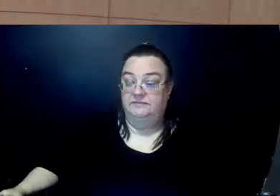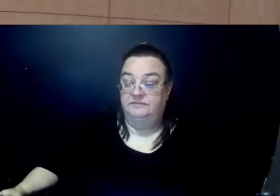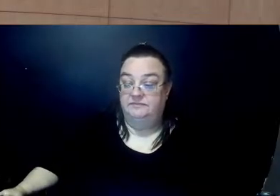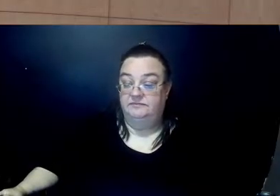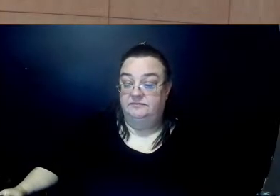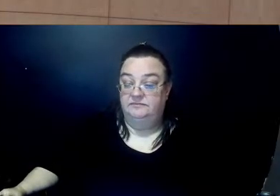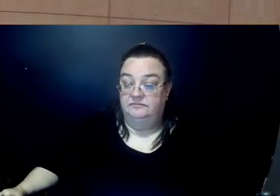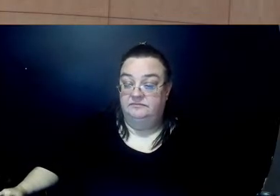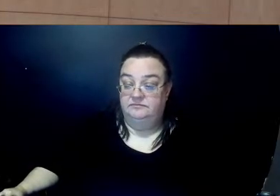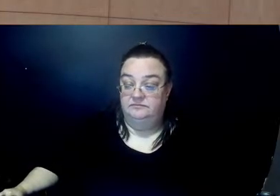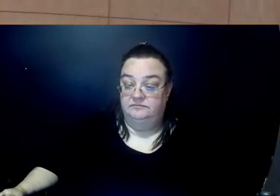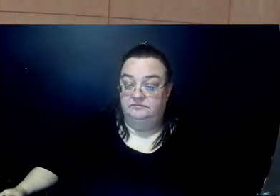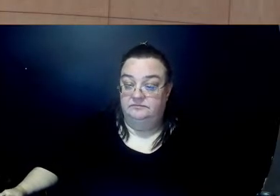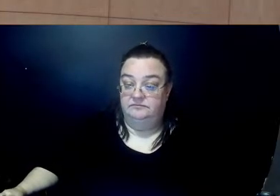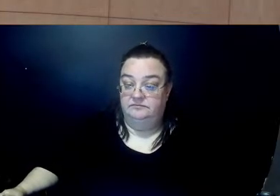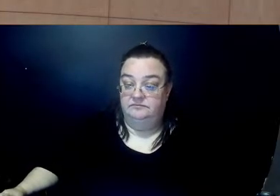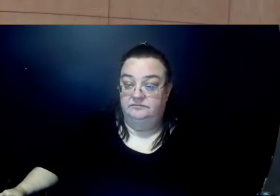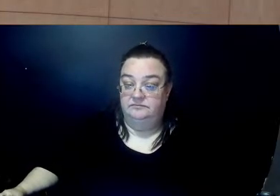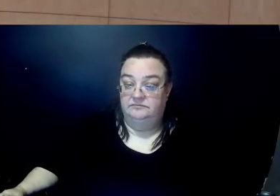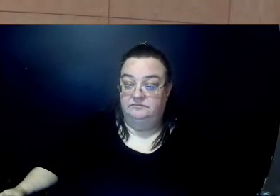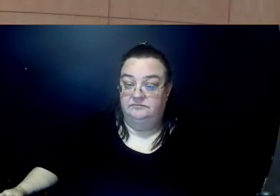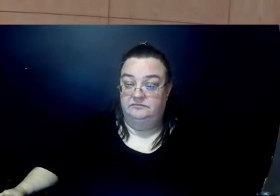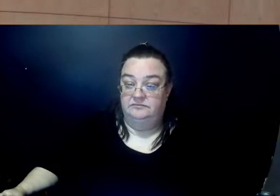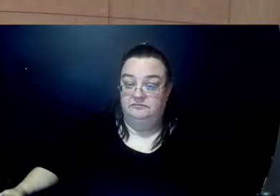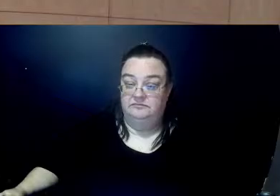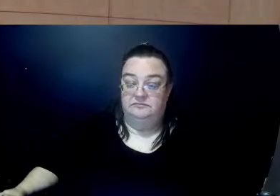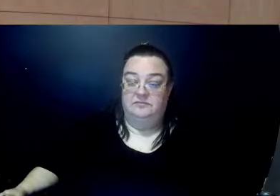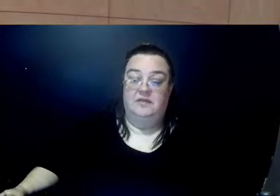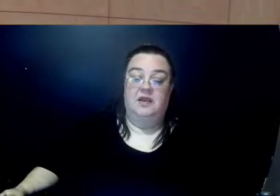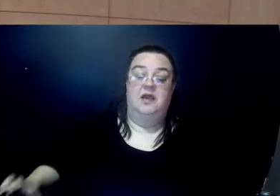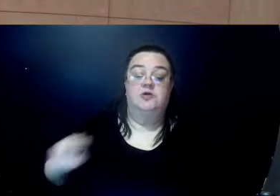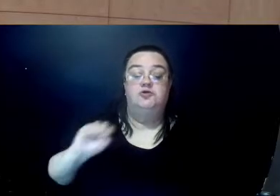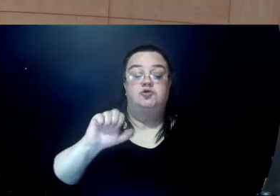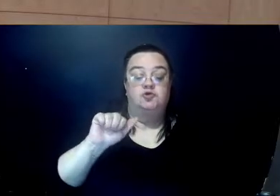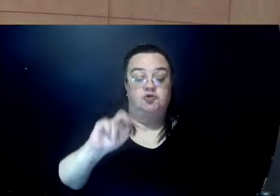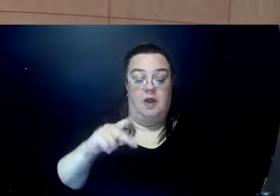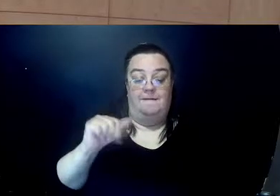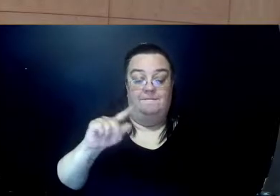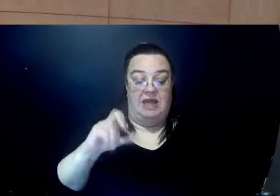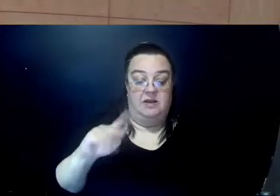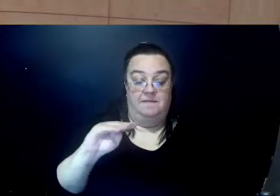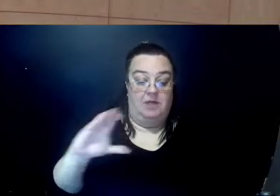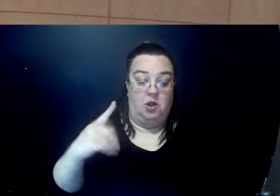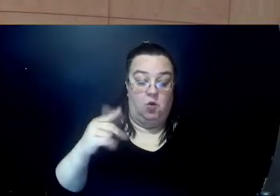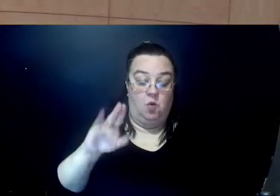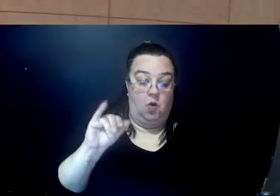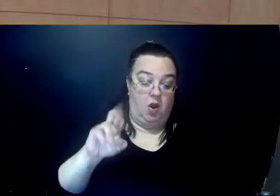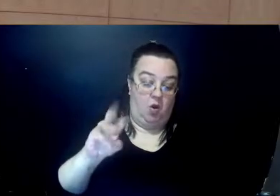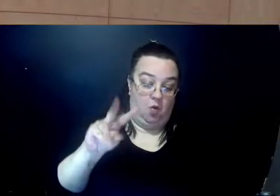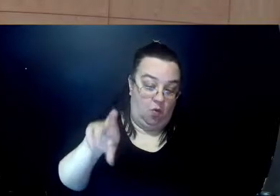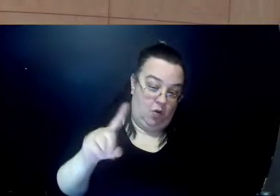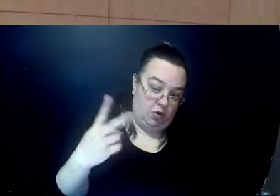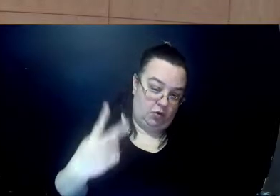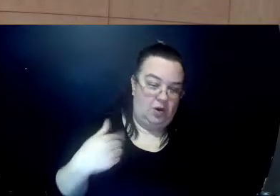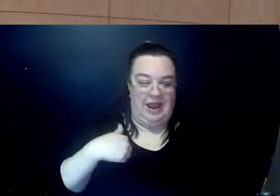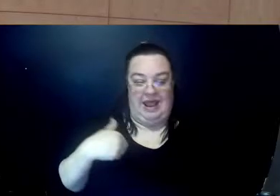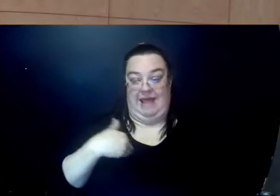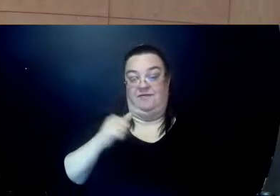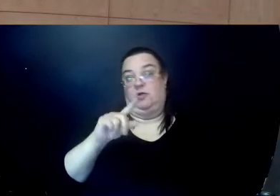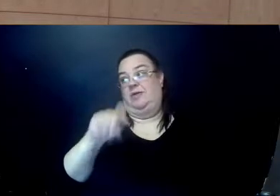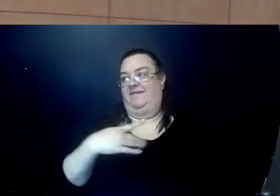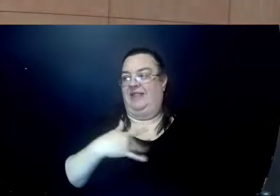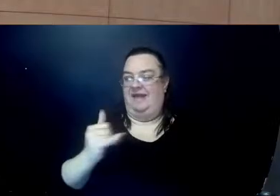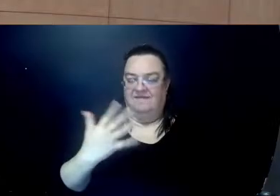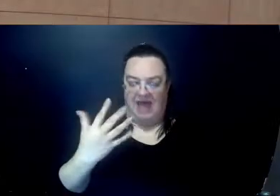Mayor and Council, Sean Patrick McGuire, Ward 2. I have a question, I have like 5 or 6 questions.